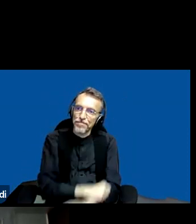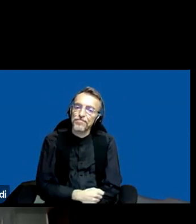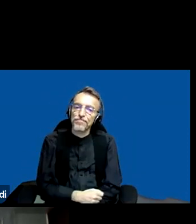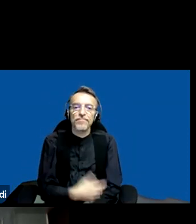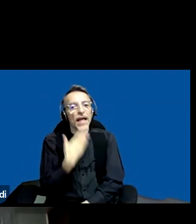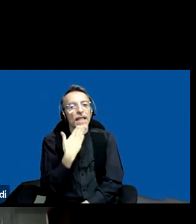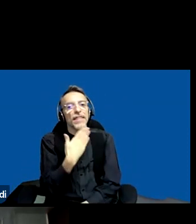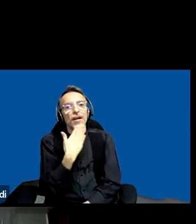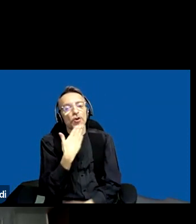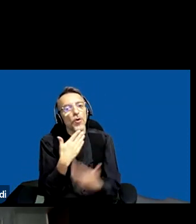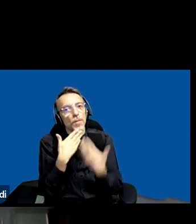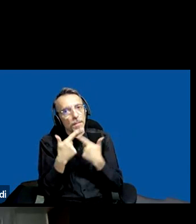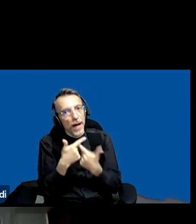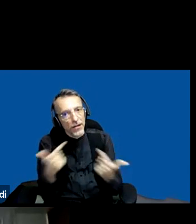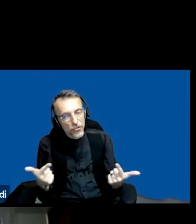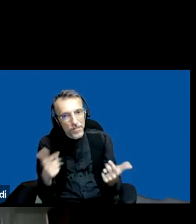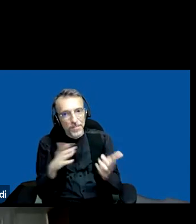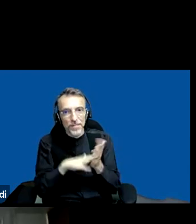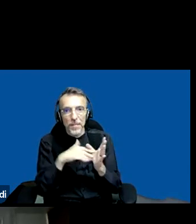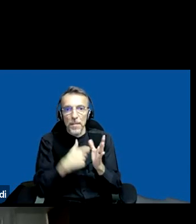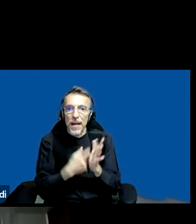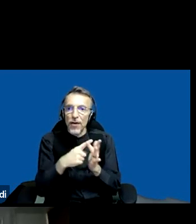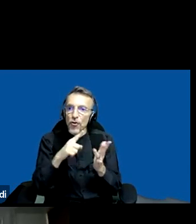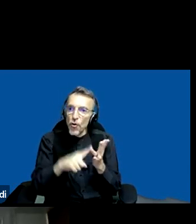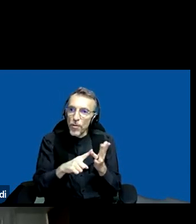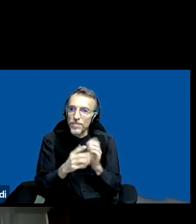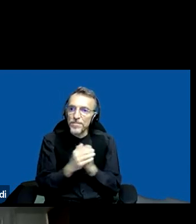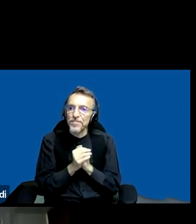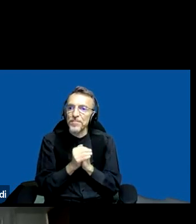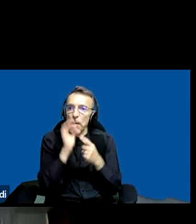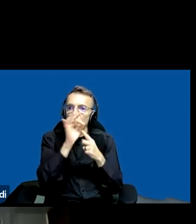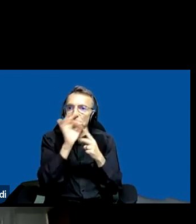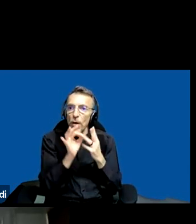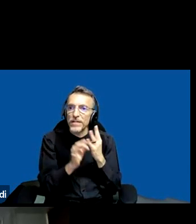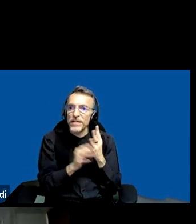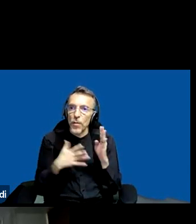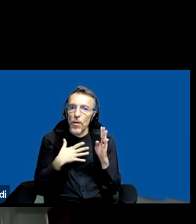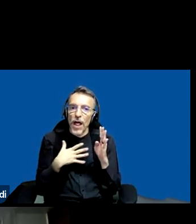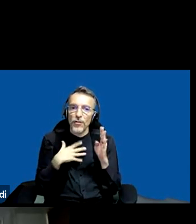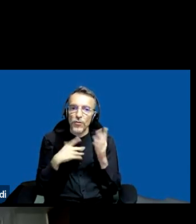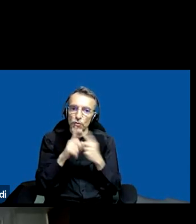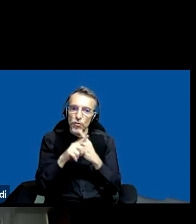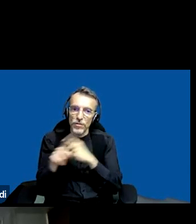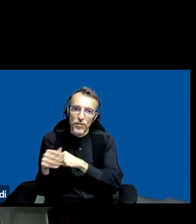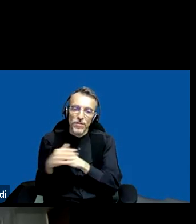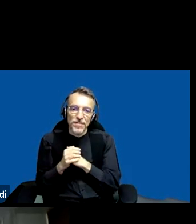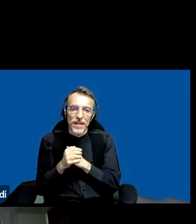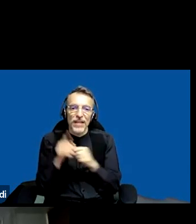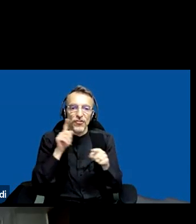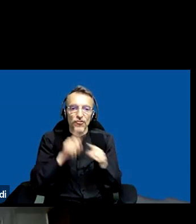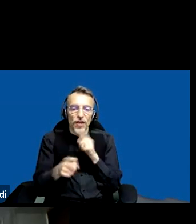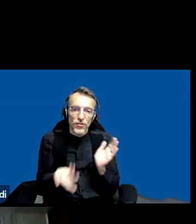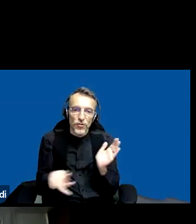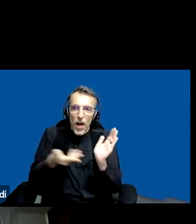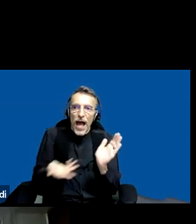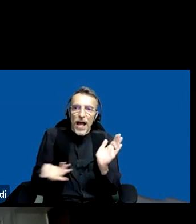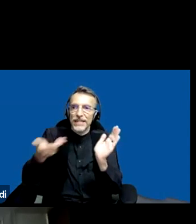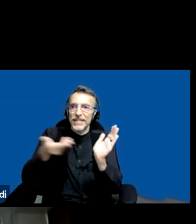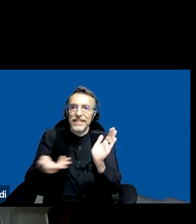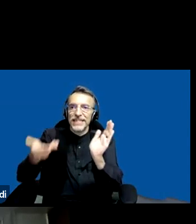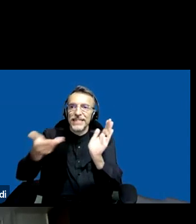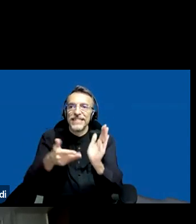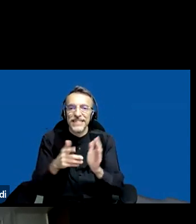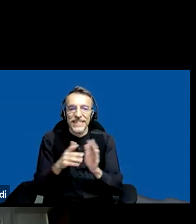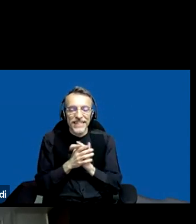very much. So Mario, any points that you'd like to pick up there? I mean, I'll try to be additive in the sense